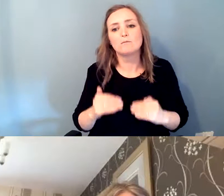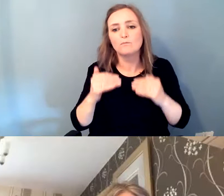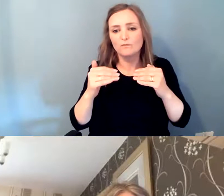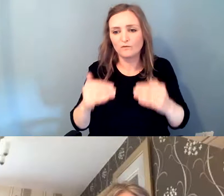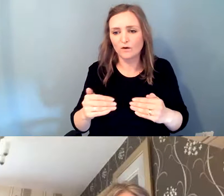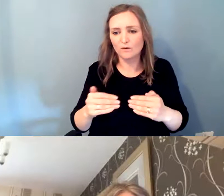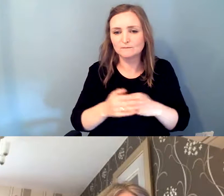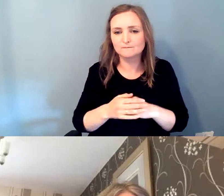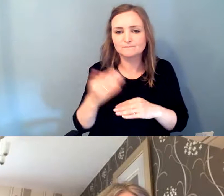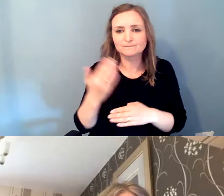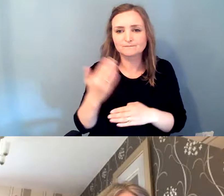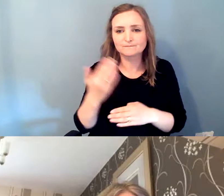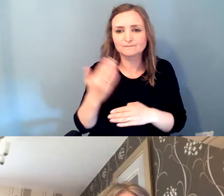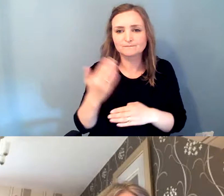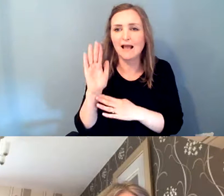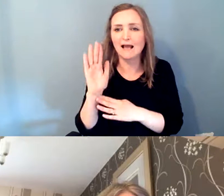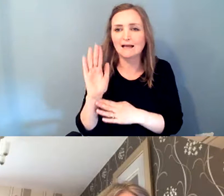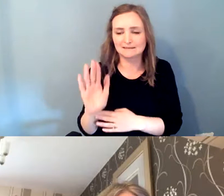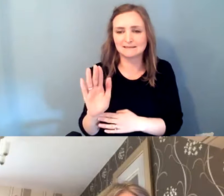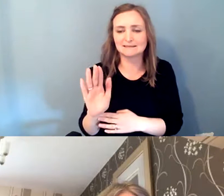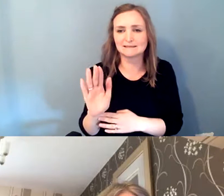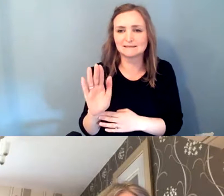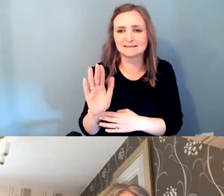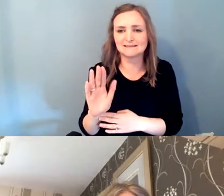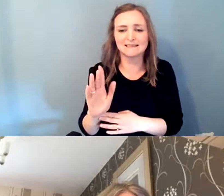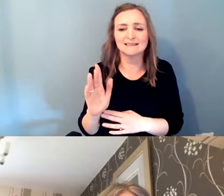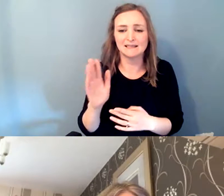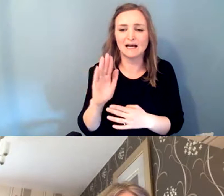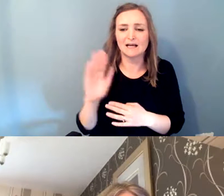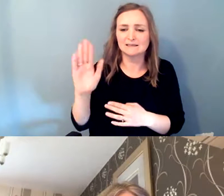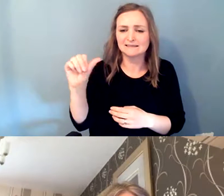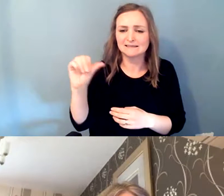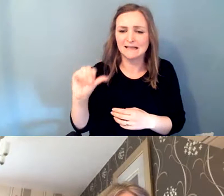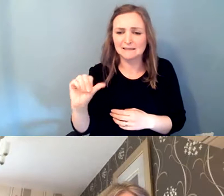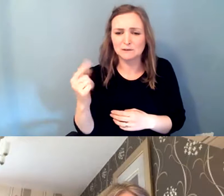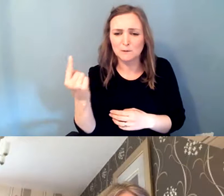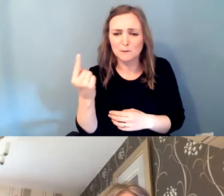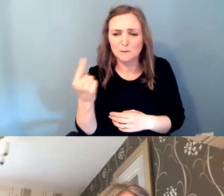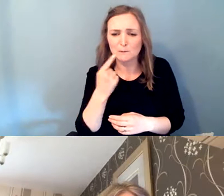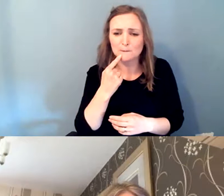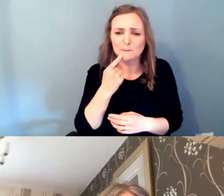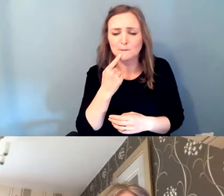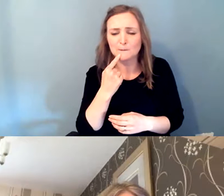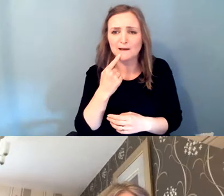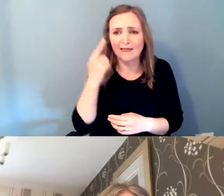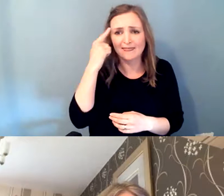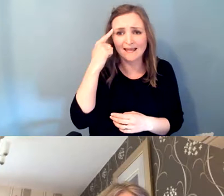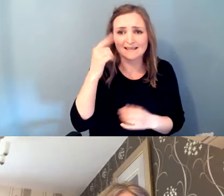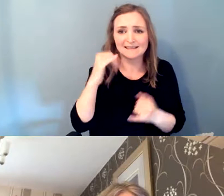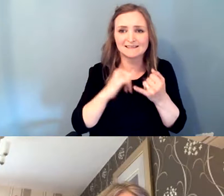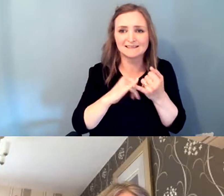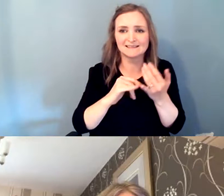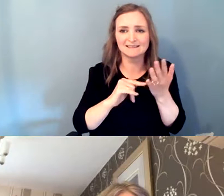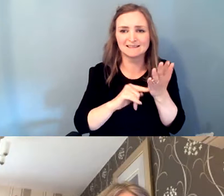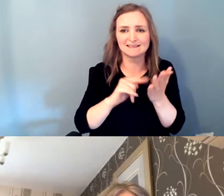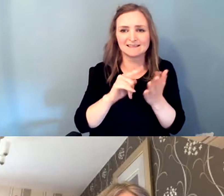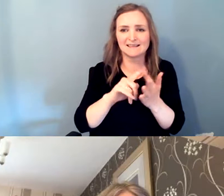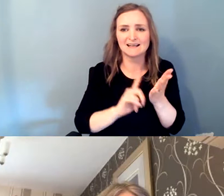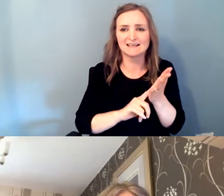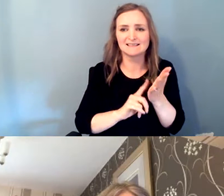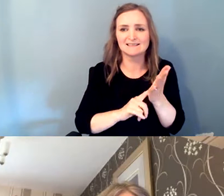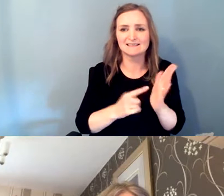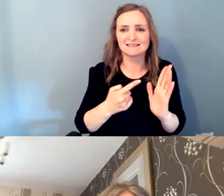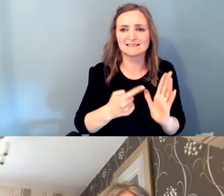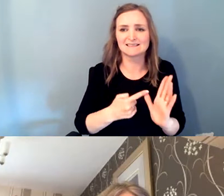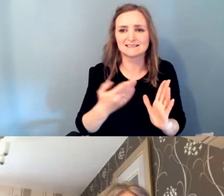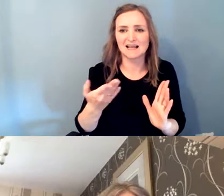hands that I can see raised, and apologies if I've got the order wrong, but I think it was Stella next. If you want to come